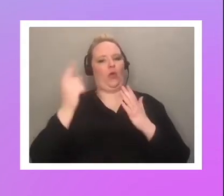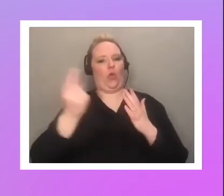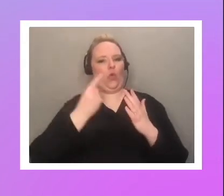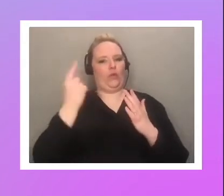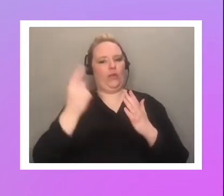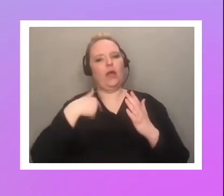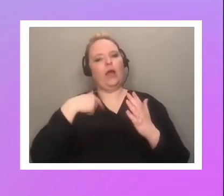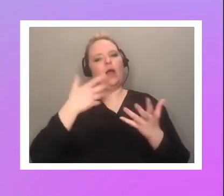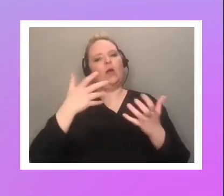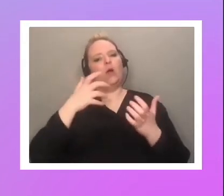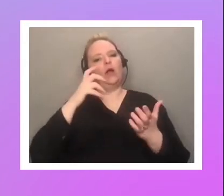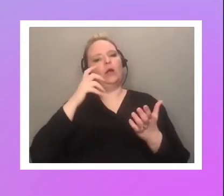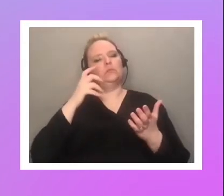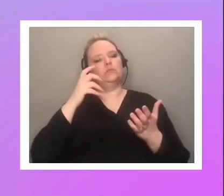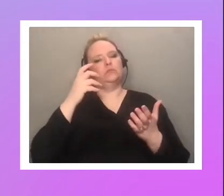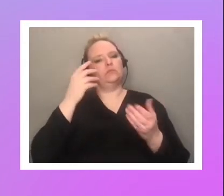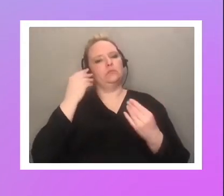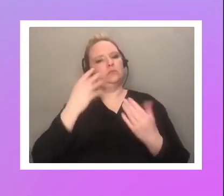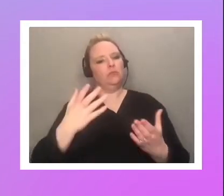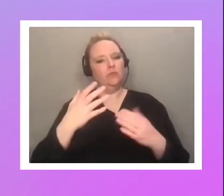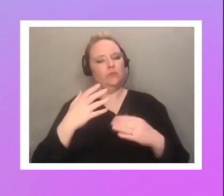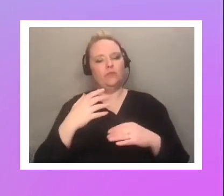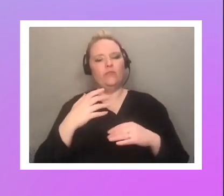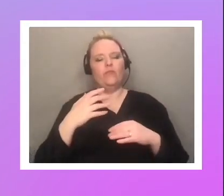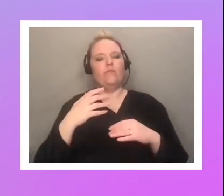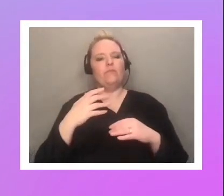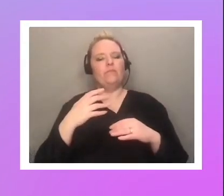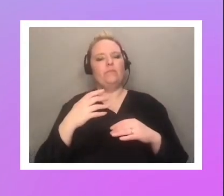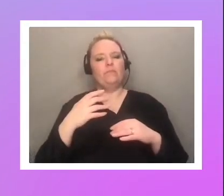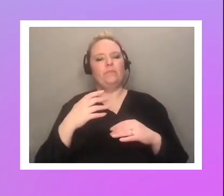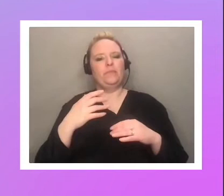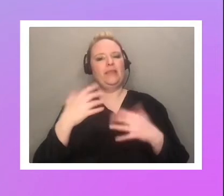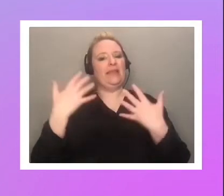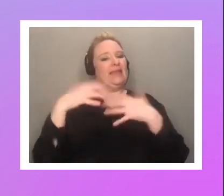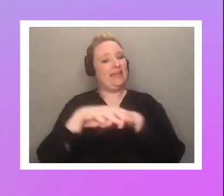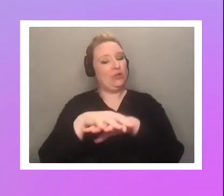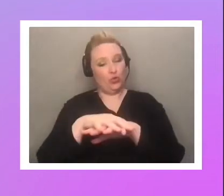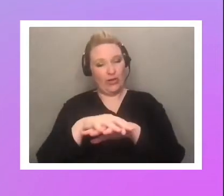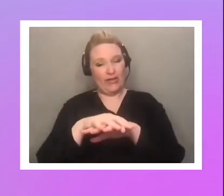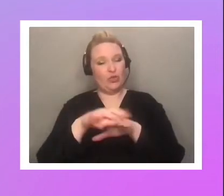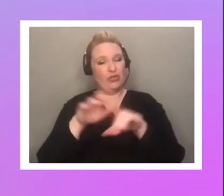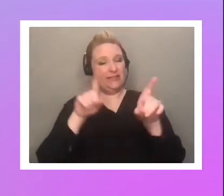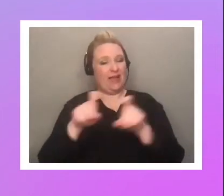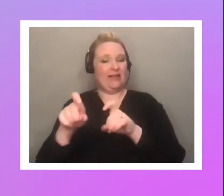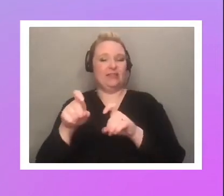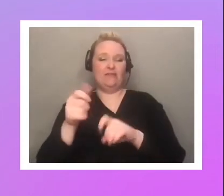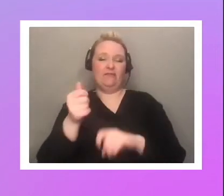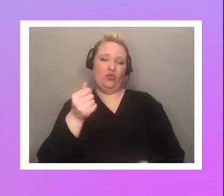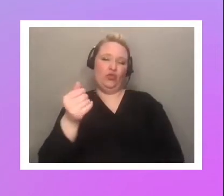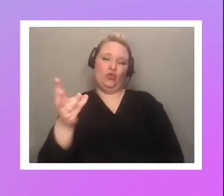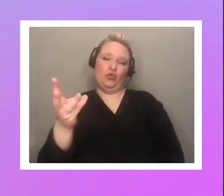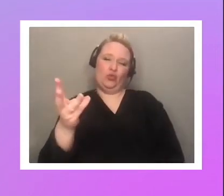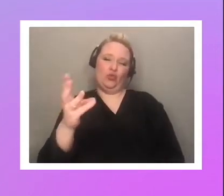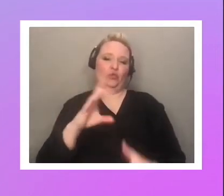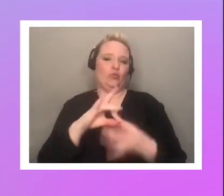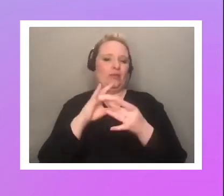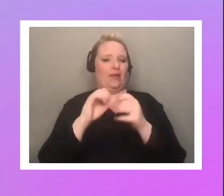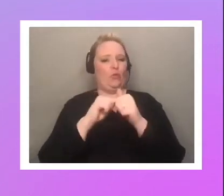this slide, you're not going to have really many integration tests when it comes to accessibility.